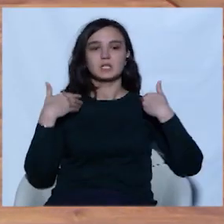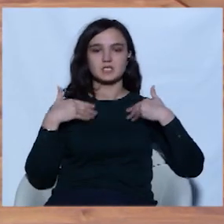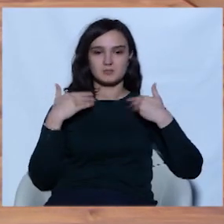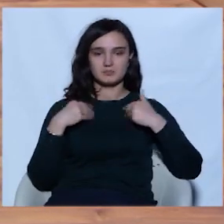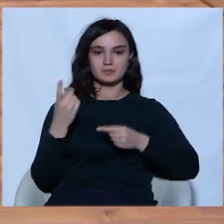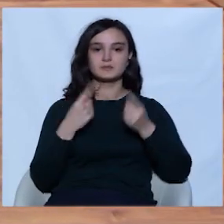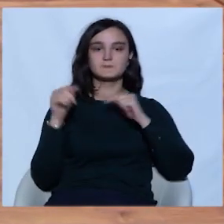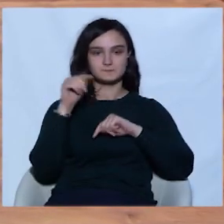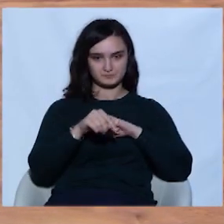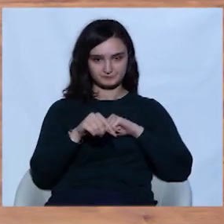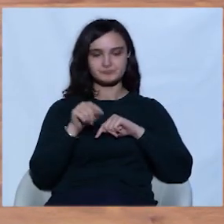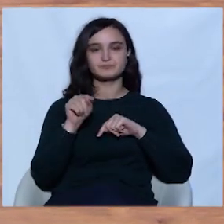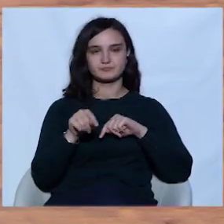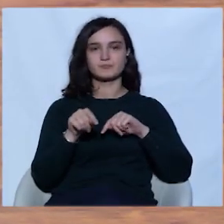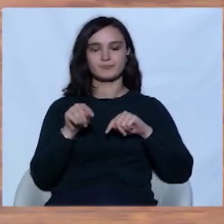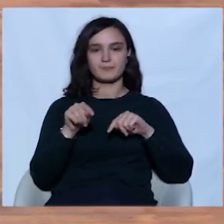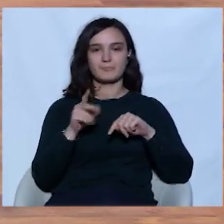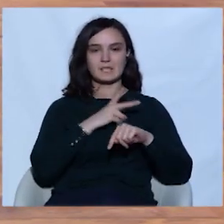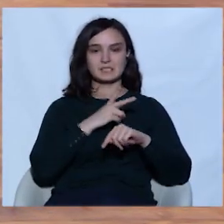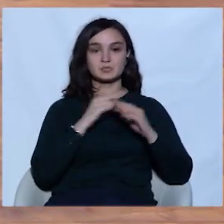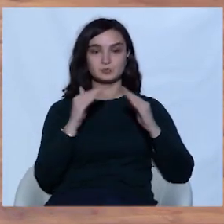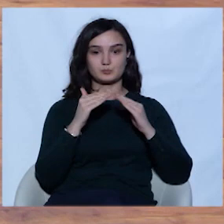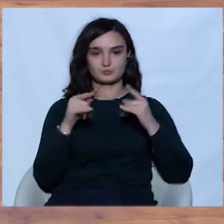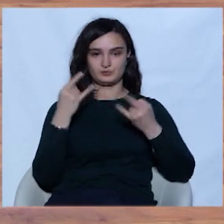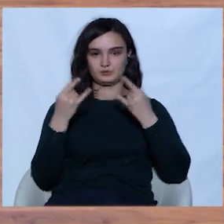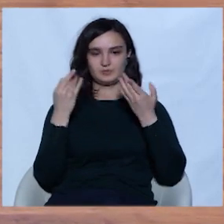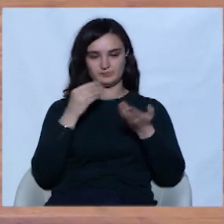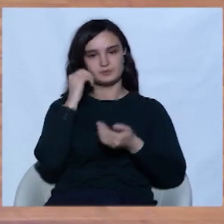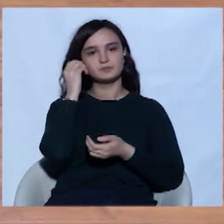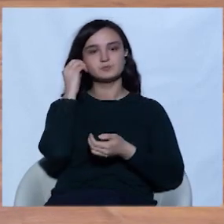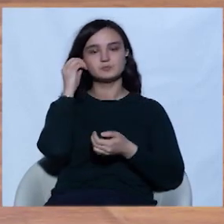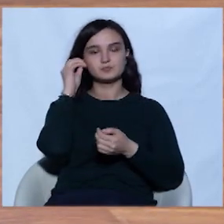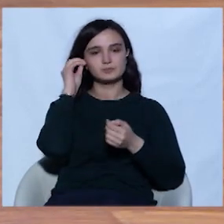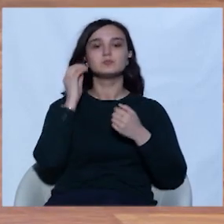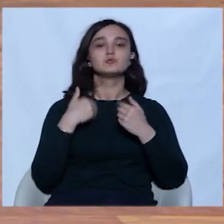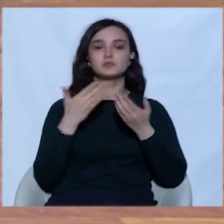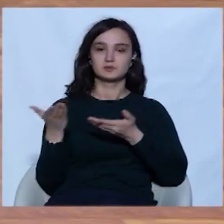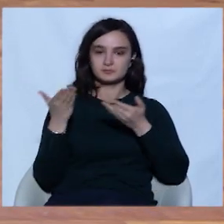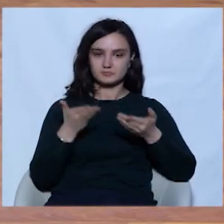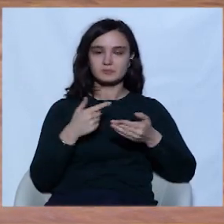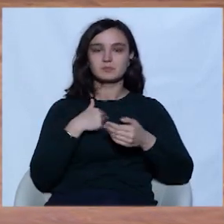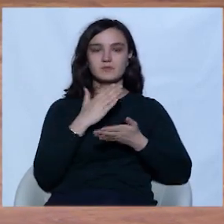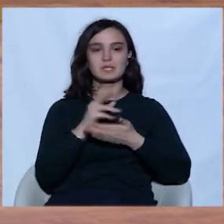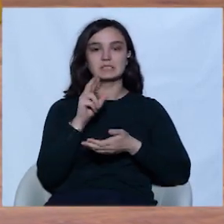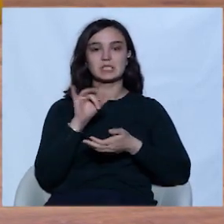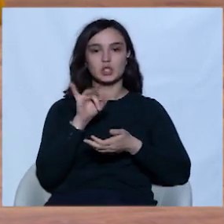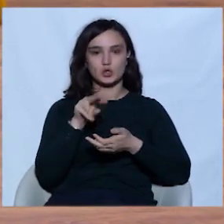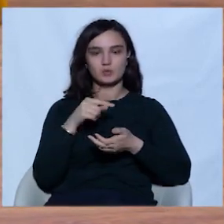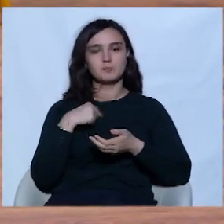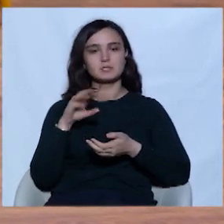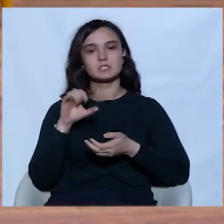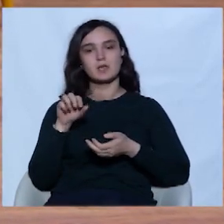Hi there and welcome back to another episode of English Book on TV. We are your hosts. I'm Mr. Daryl. I'm Miss